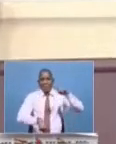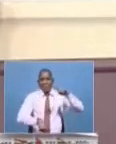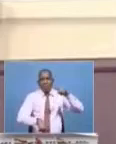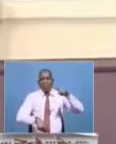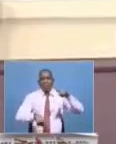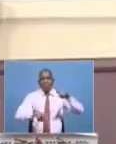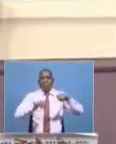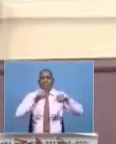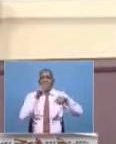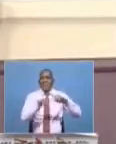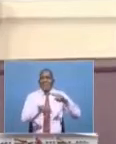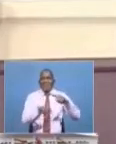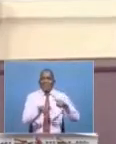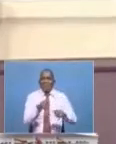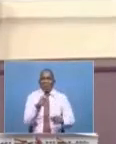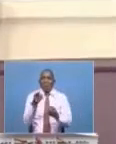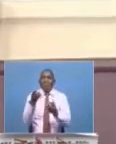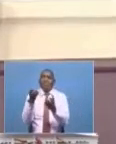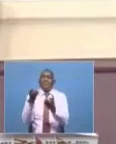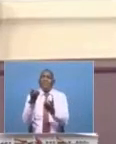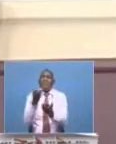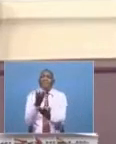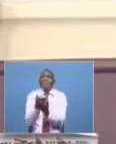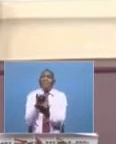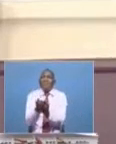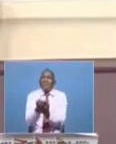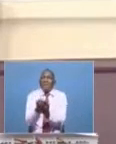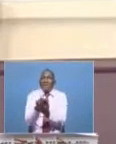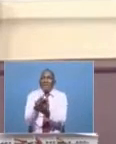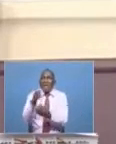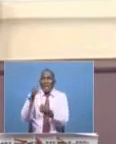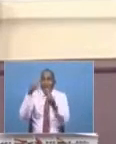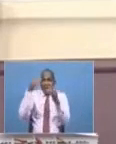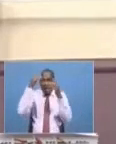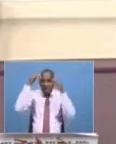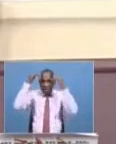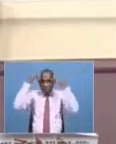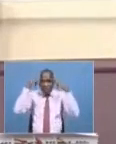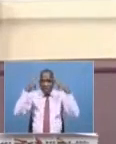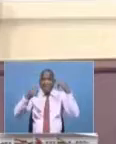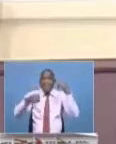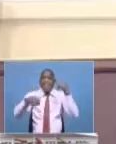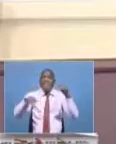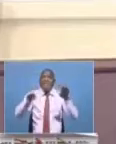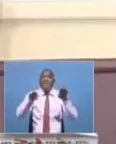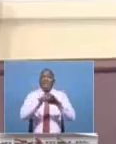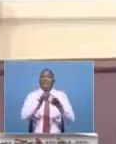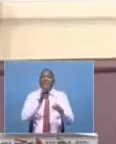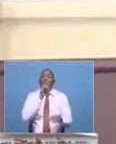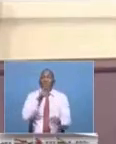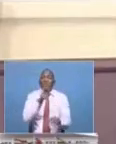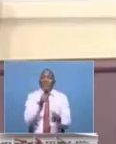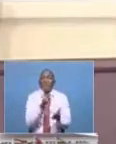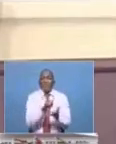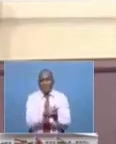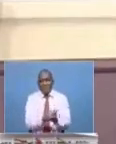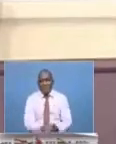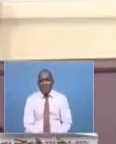seek refuge, even if it is true, in the fact that